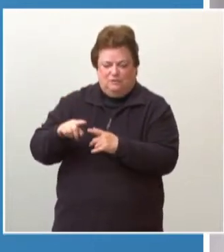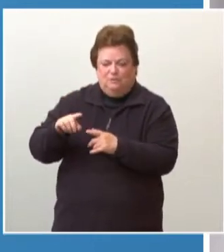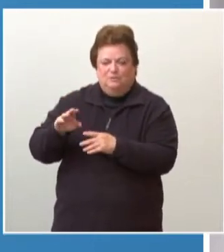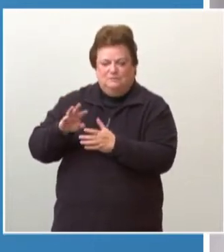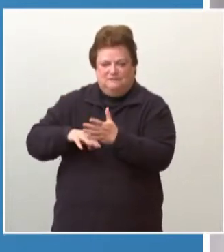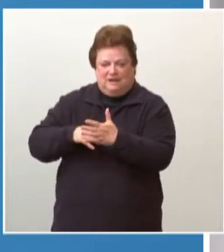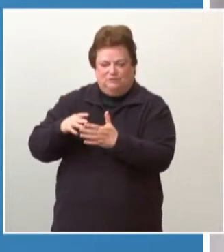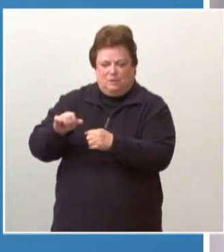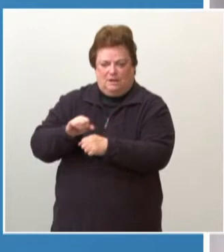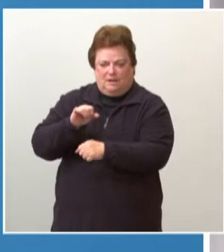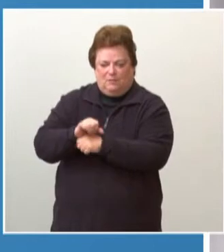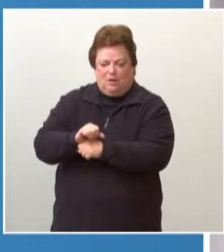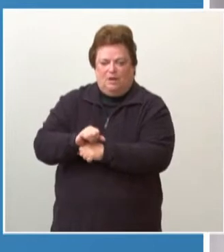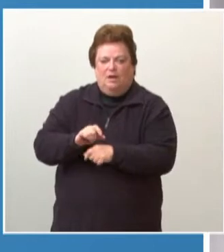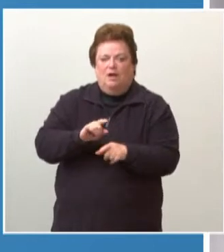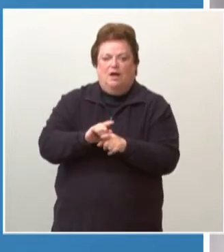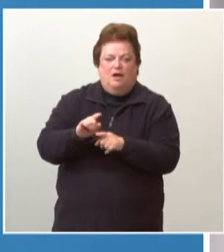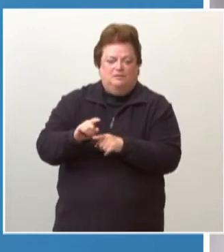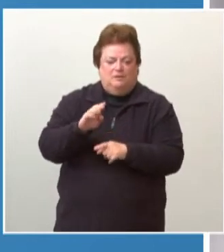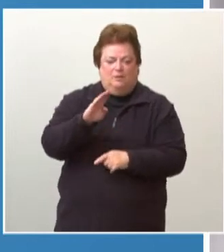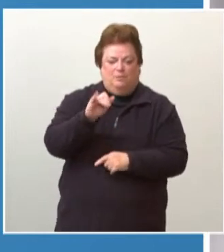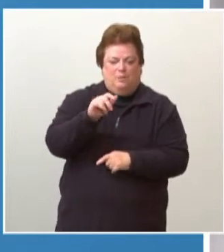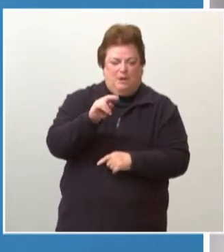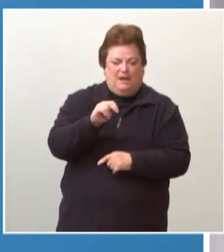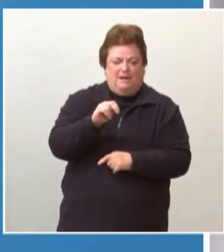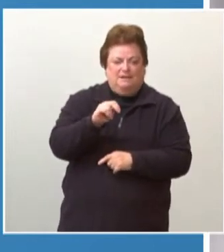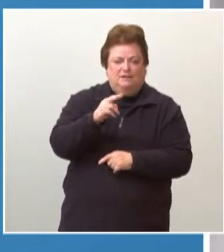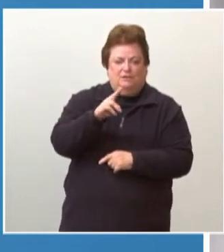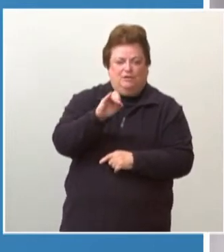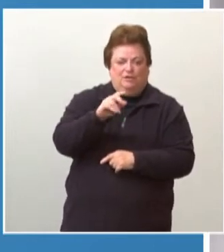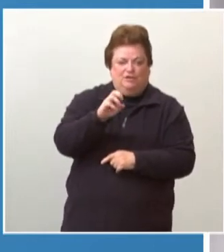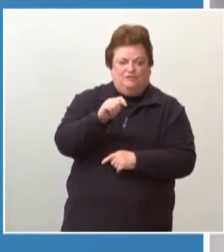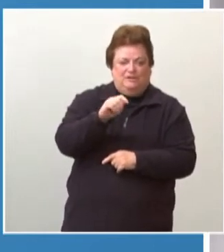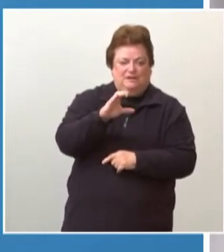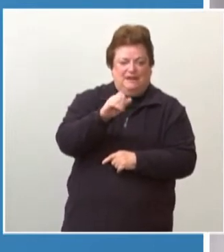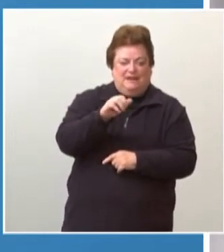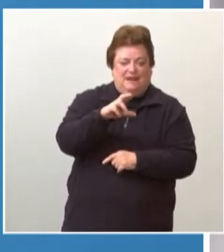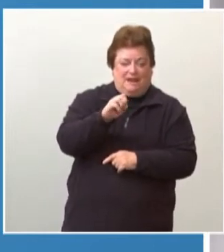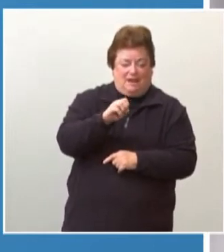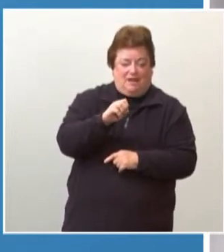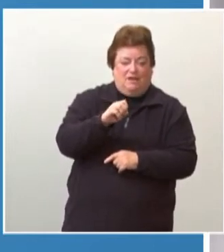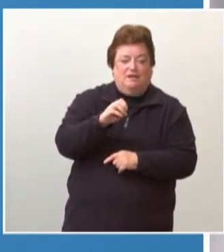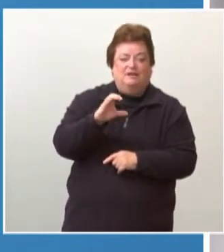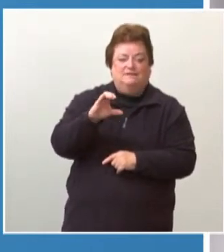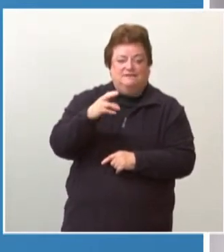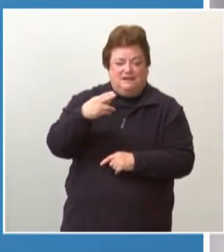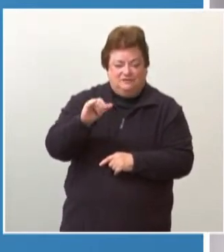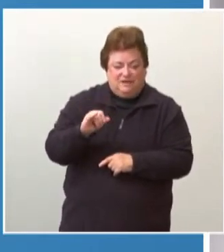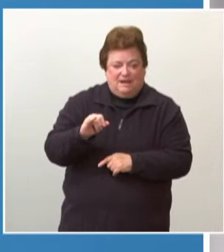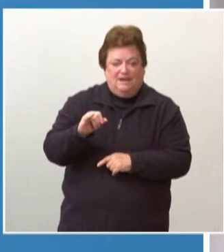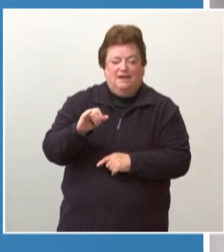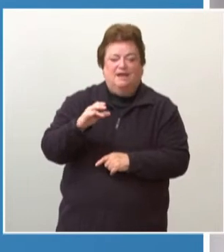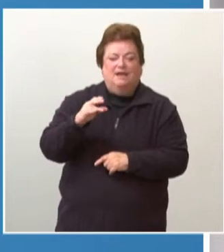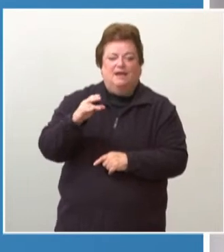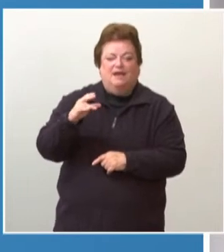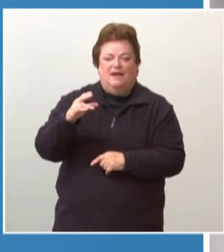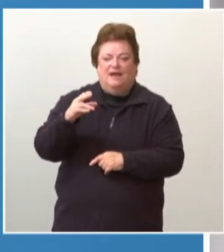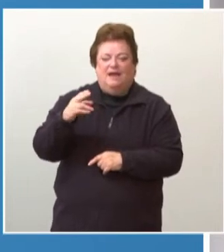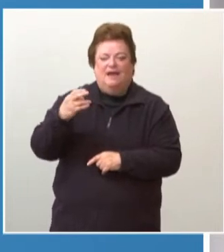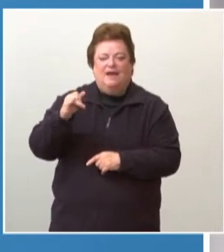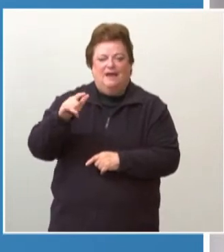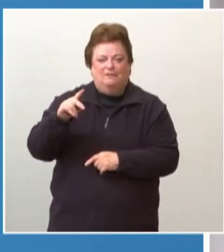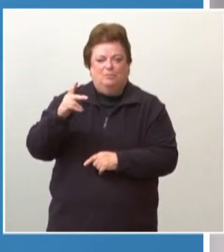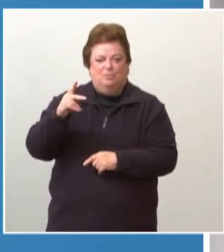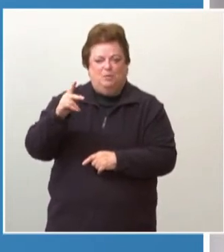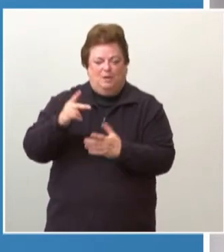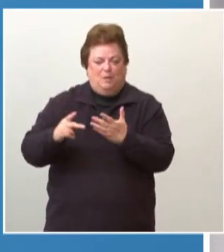We also are having testing at Bryan's Healthcare Urgent Clinics, Care Clinics, CHI Health Priority Care, and several of